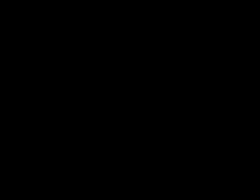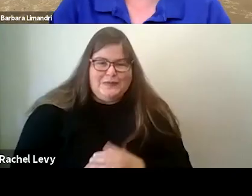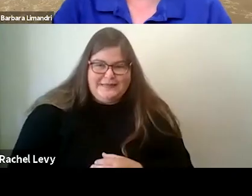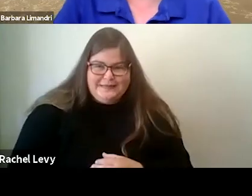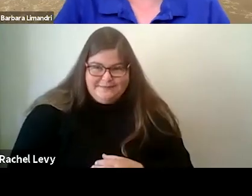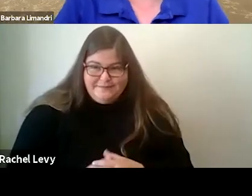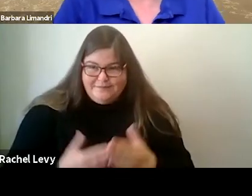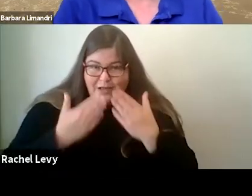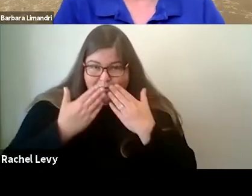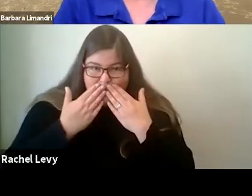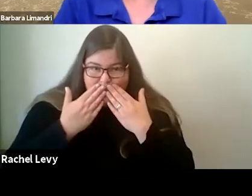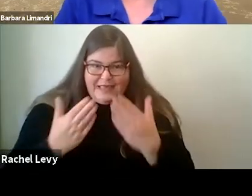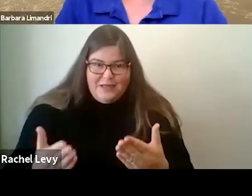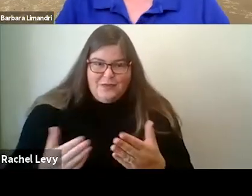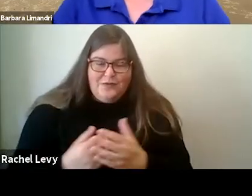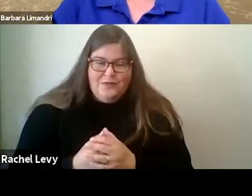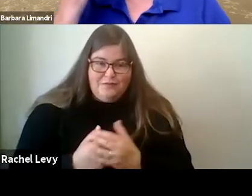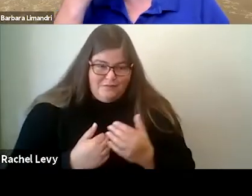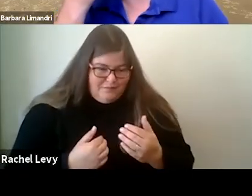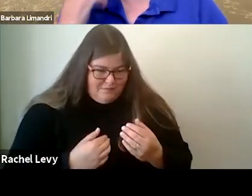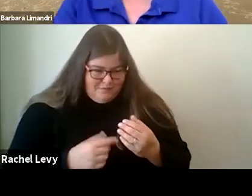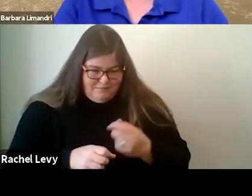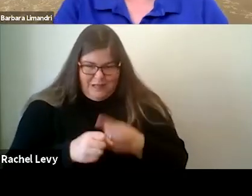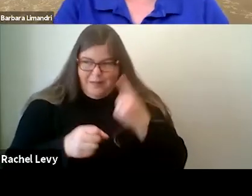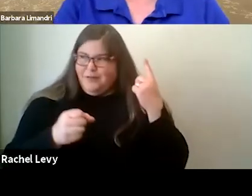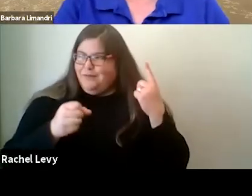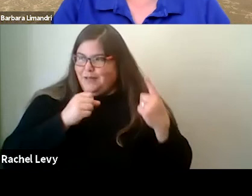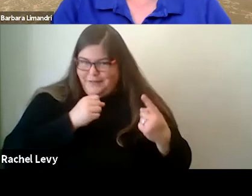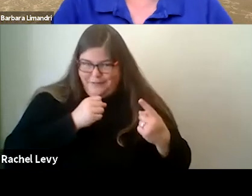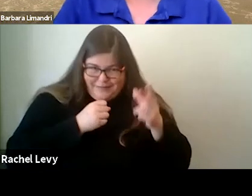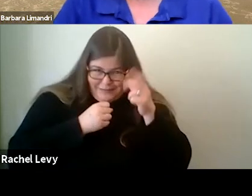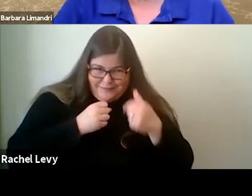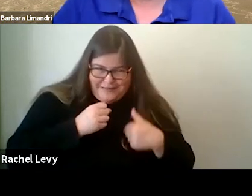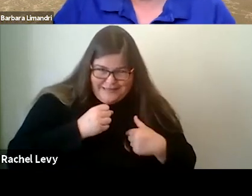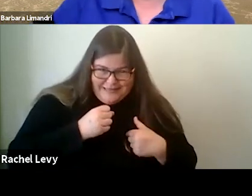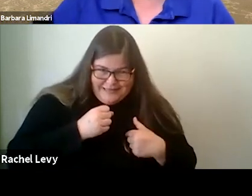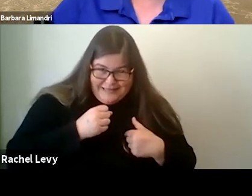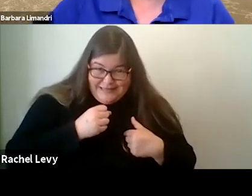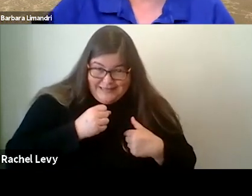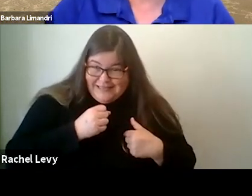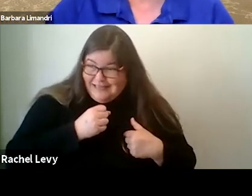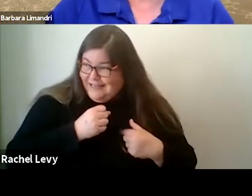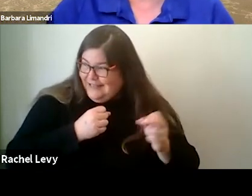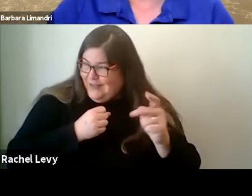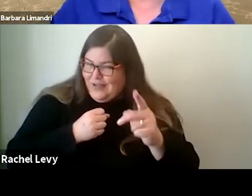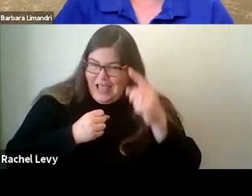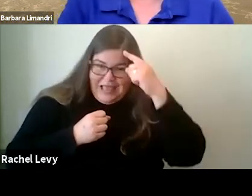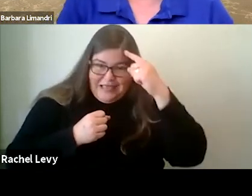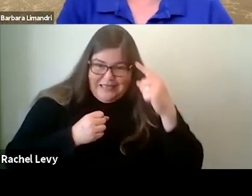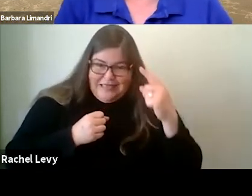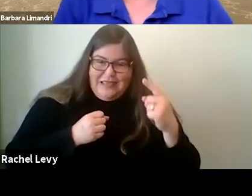Thank you. Am I unmuted? Yes. I think we've had